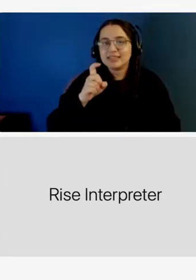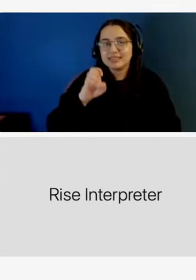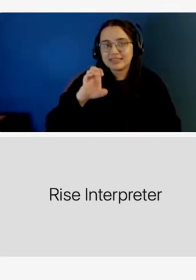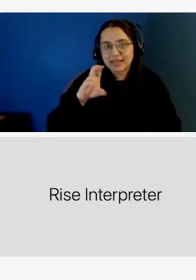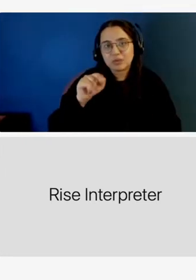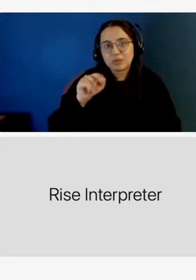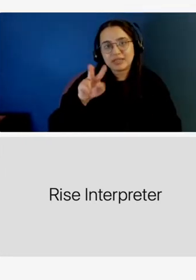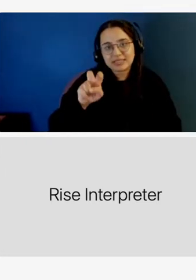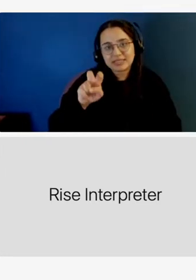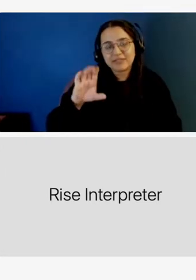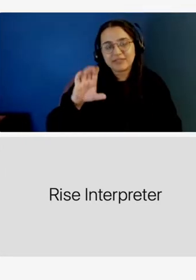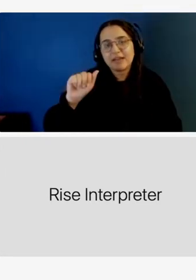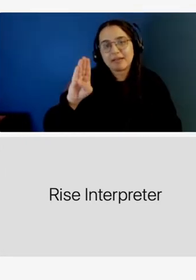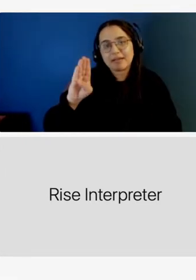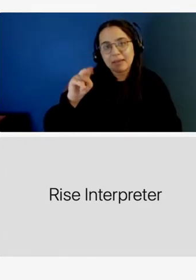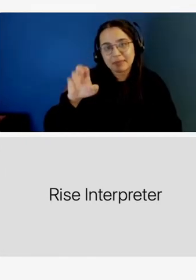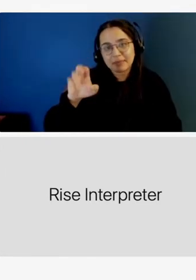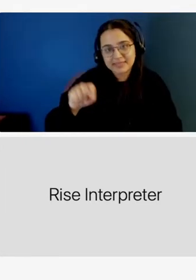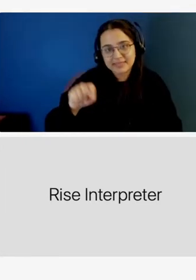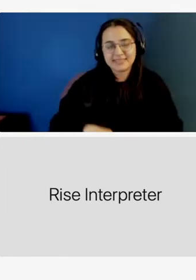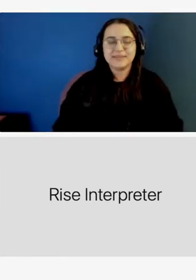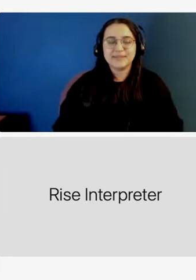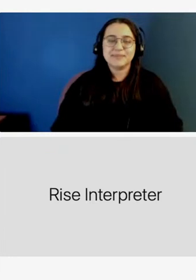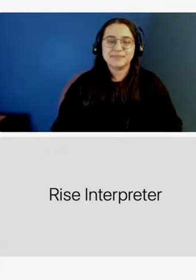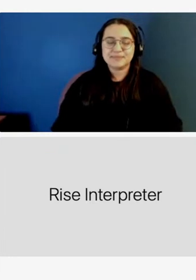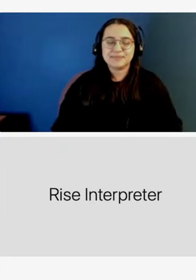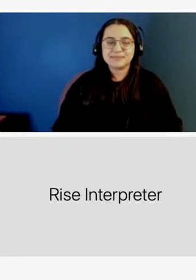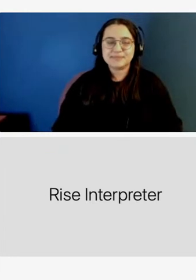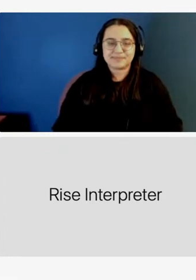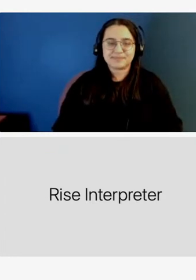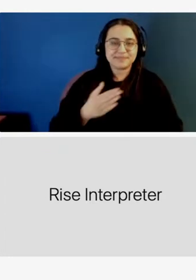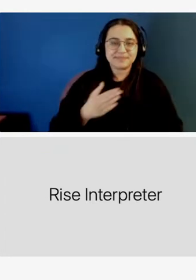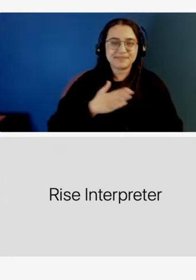And there's my niece saying some words there herself too as well.